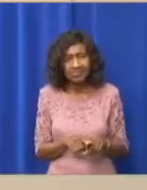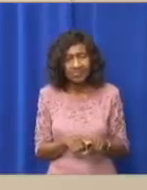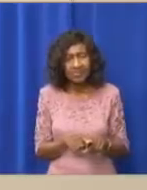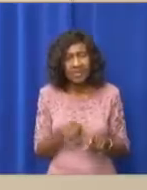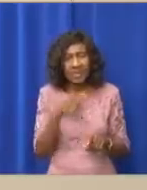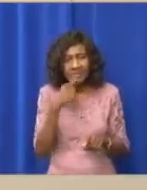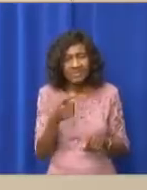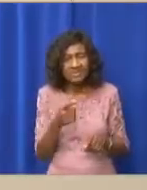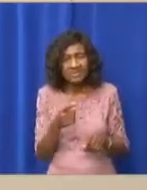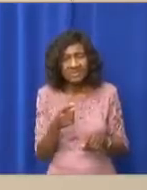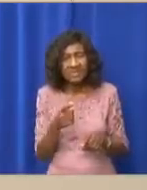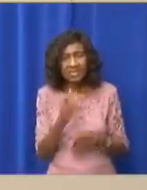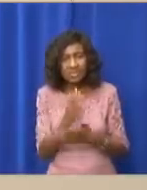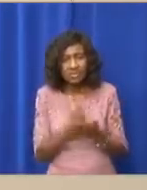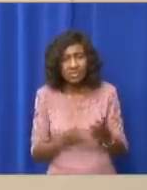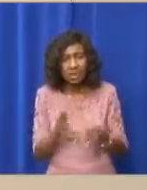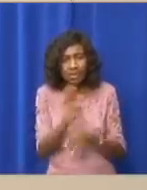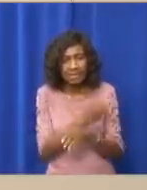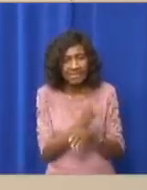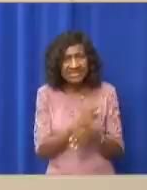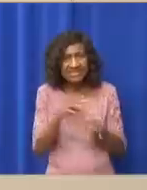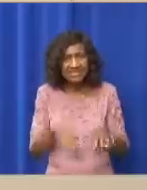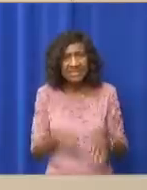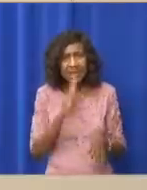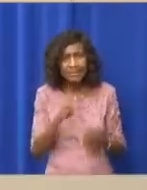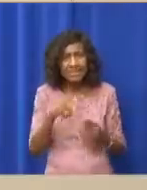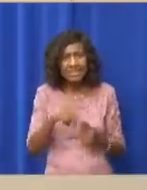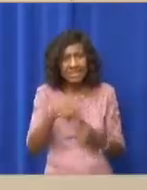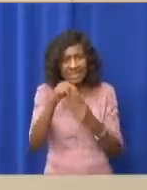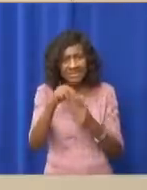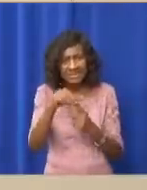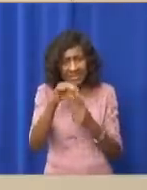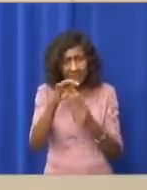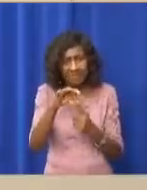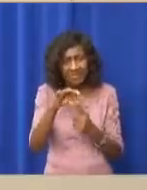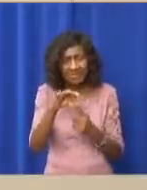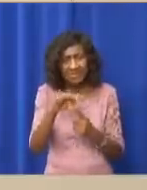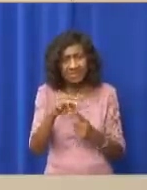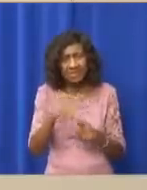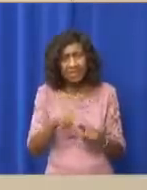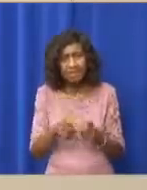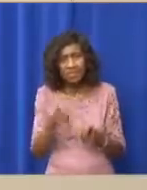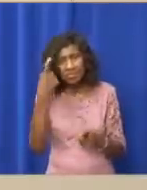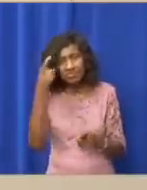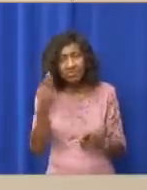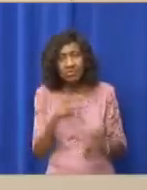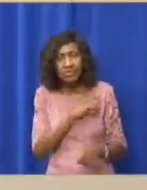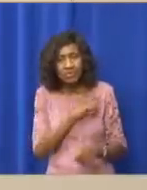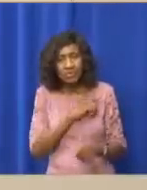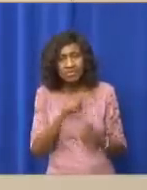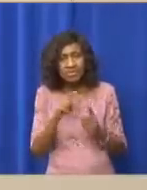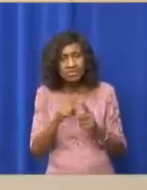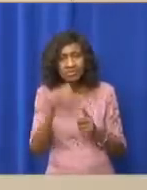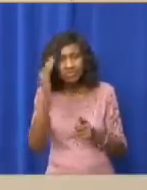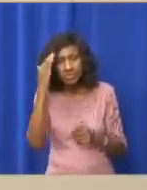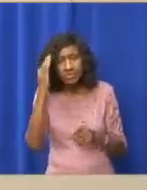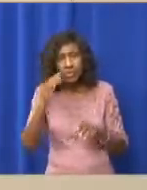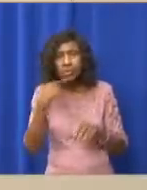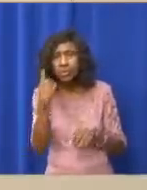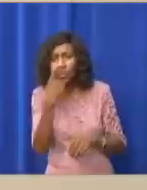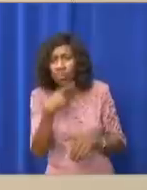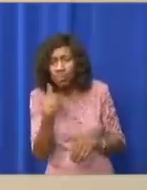business or a certain business to be exempt. But in order for the police to know who